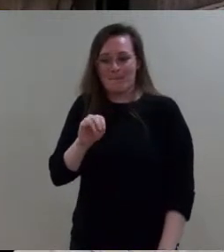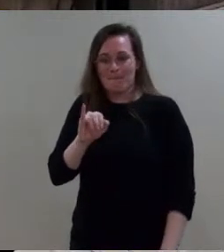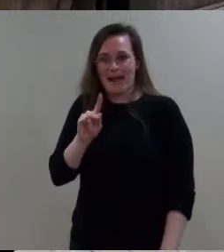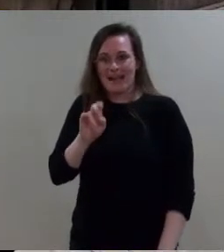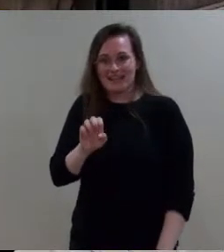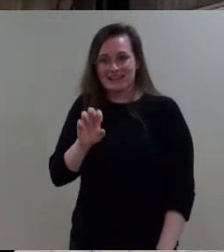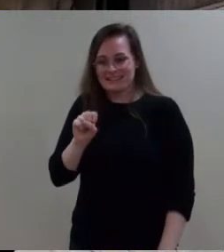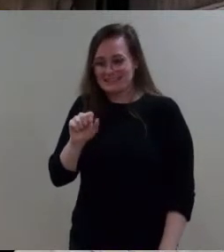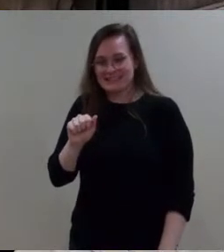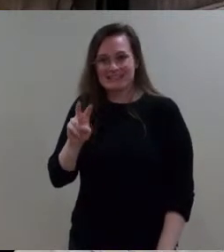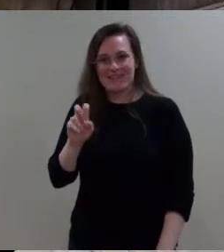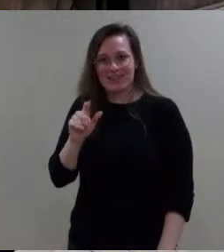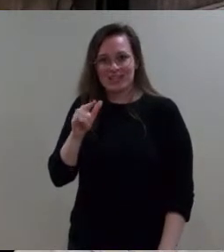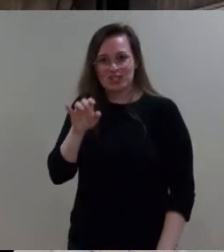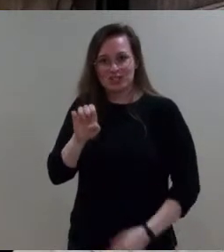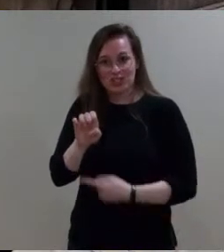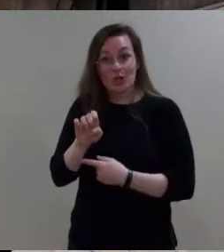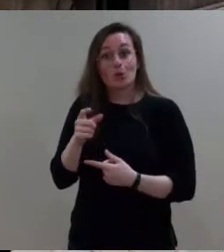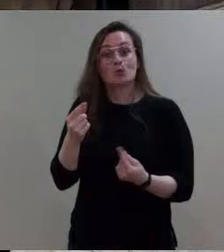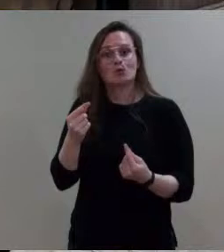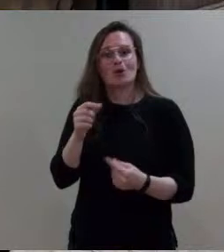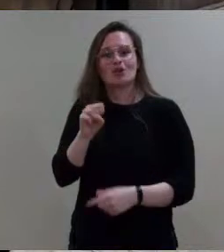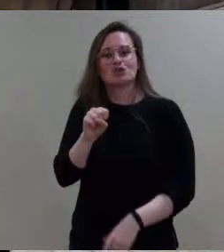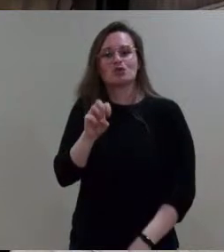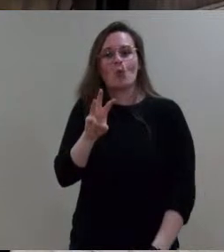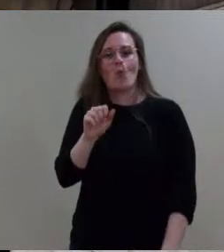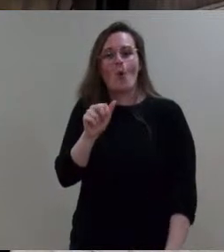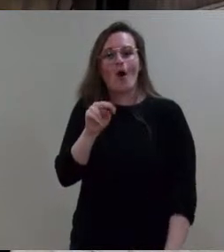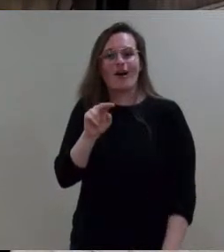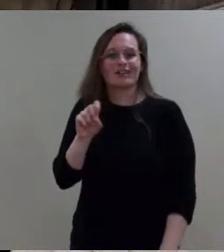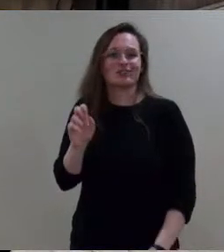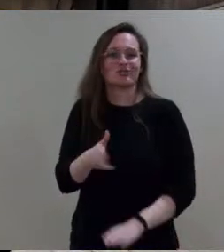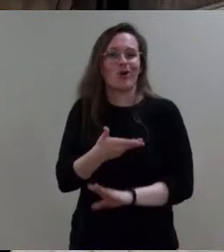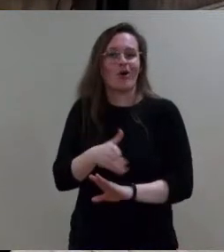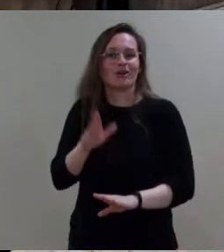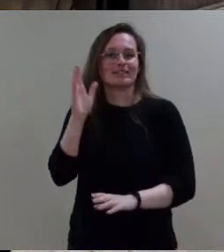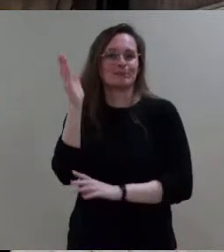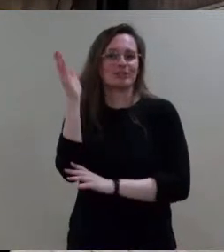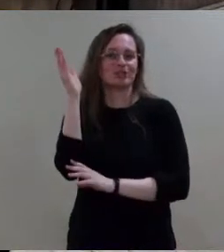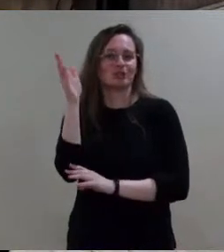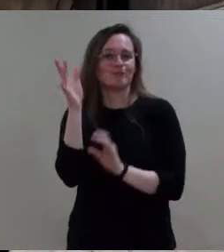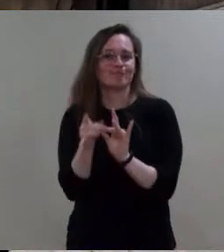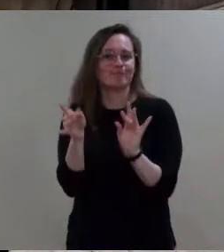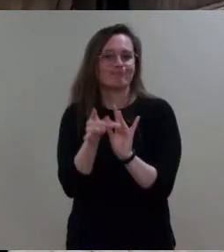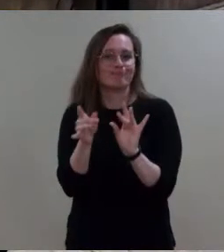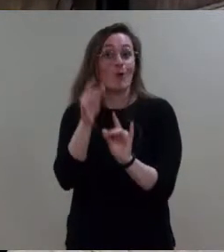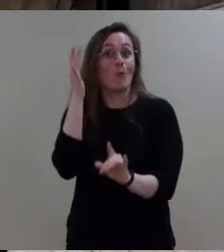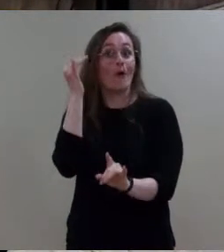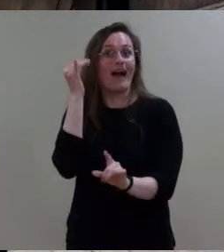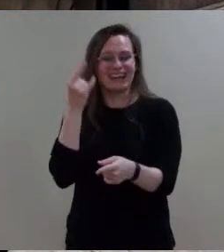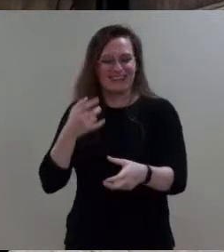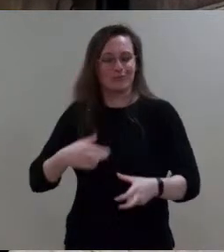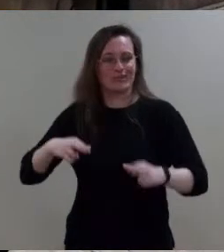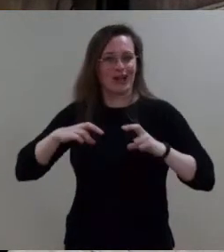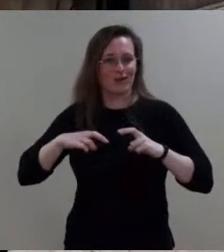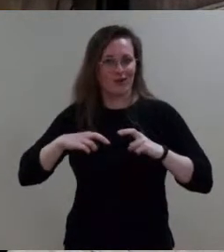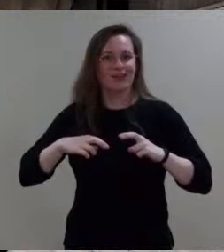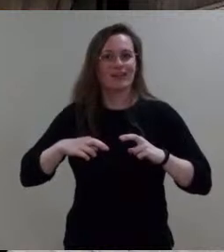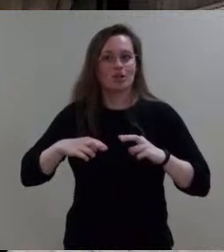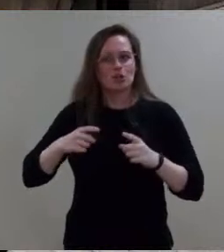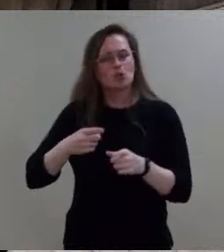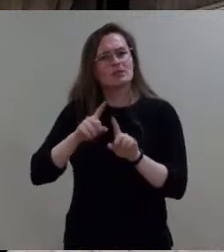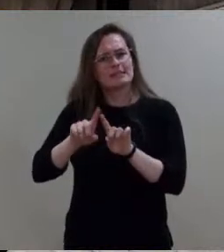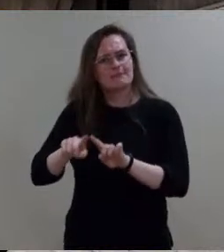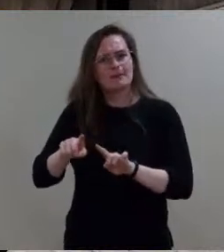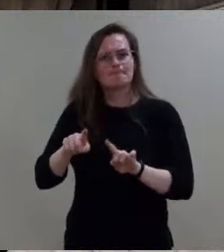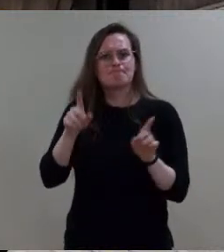speech because he's retiring. And he made a couple of really interesting points. His were around infrastructure, but he was talking